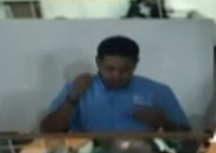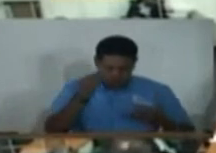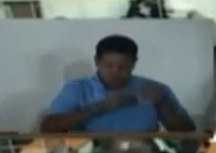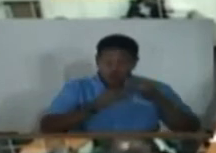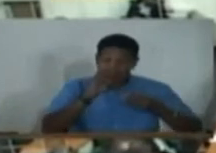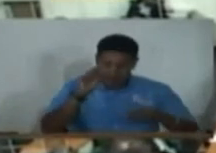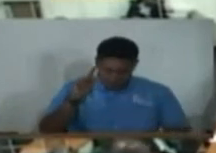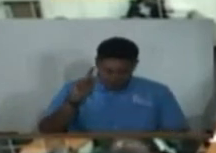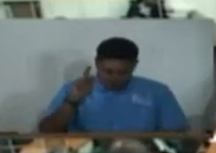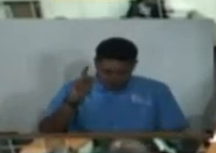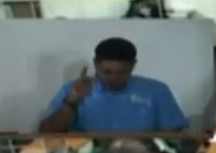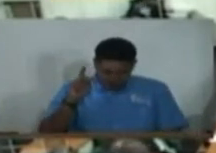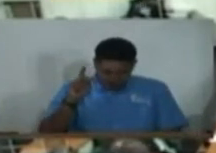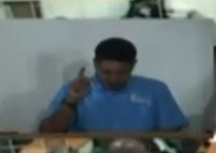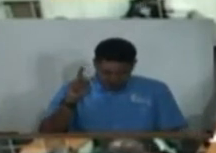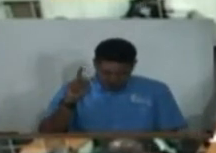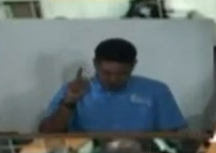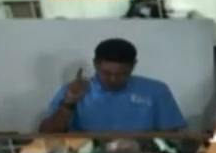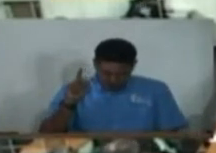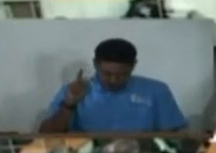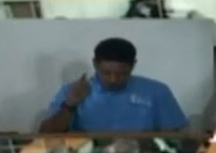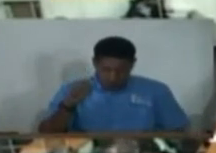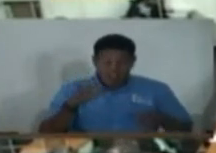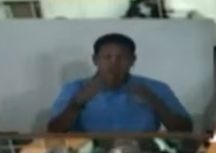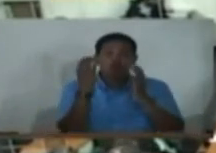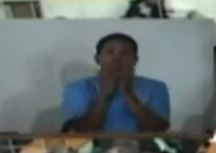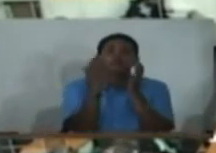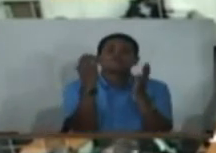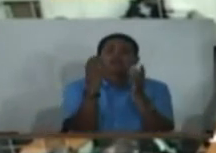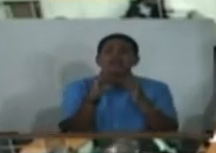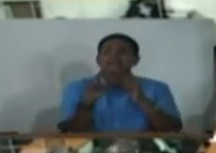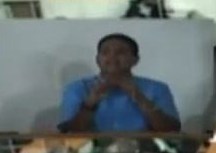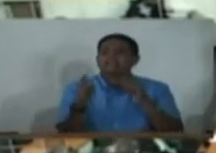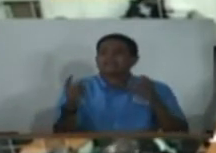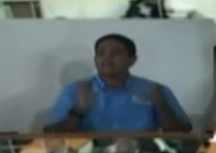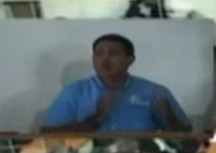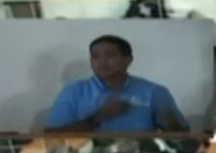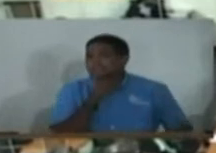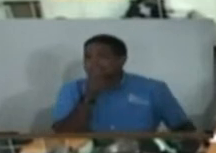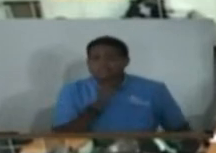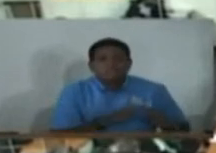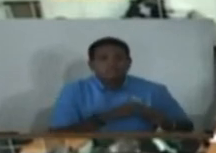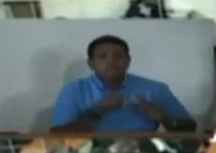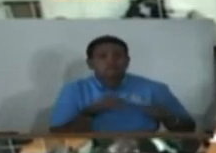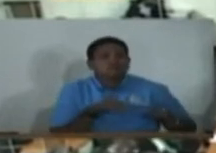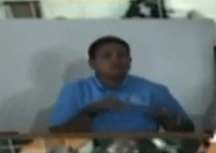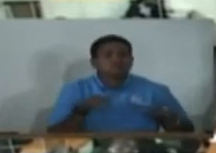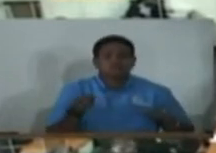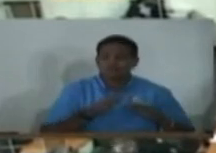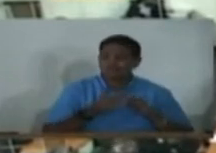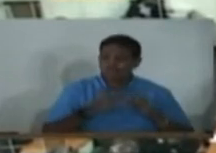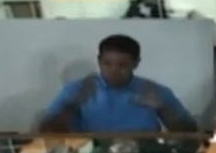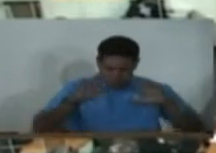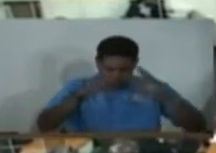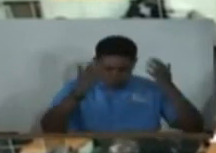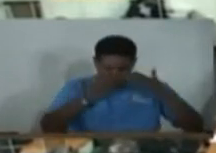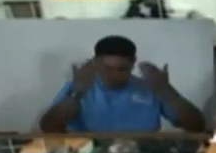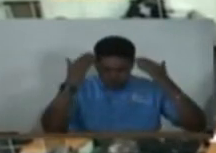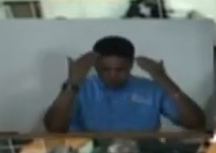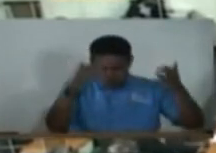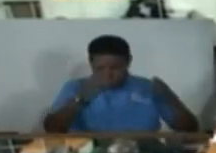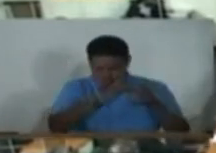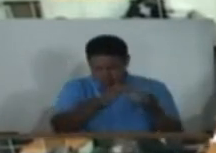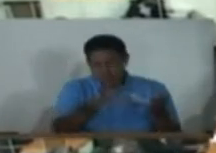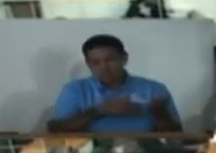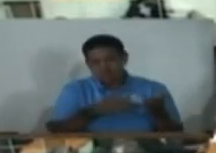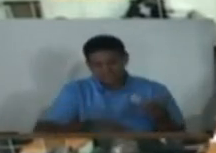copyright. Just look on the inherent qualities of our artists. I mean, Jamaica is world renowned,